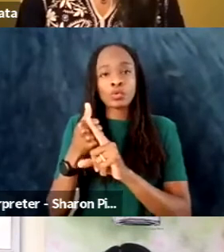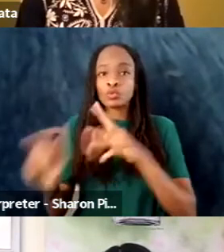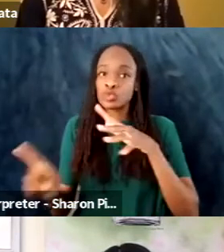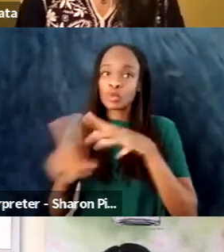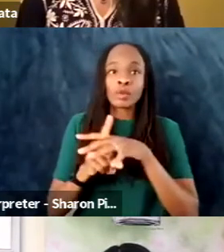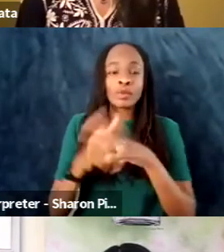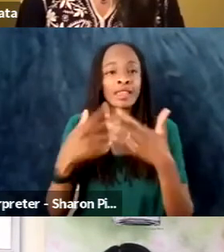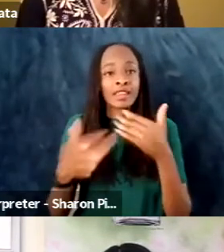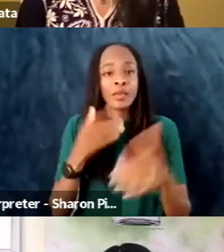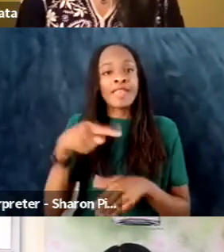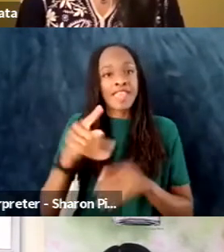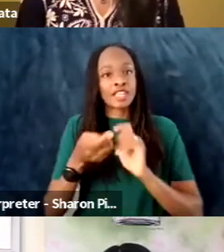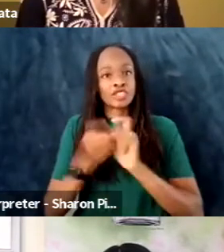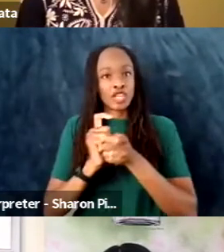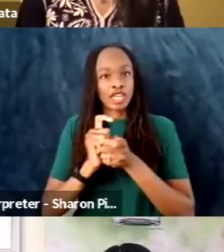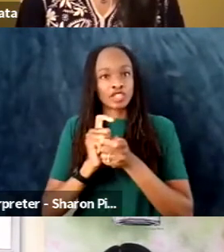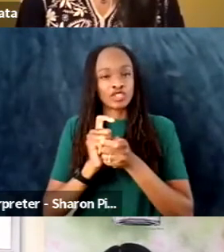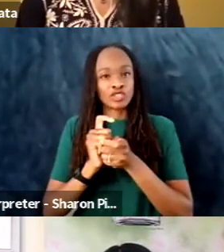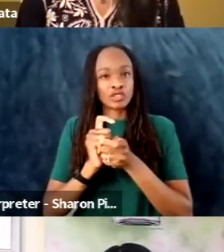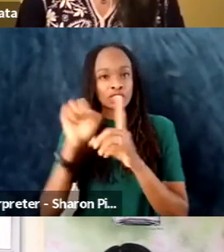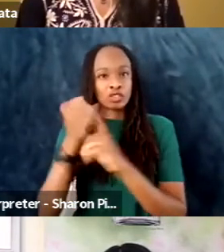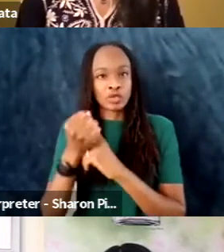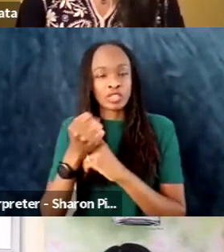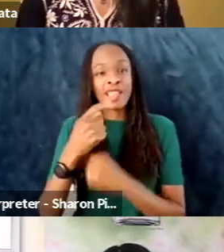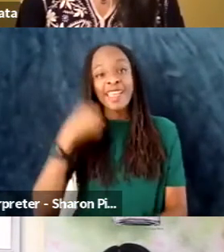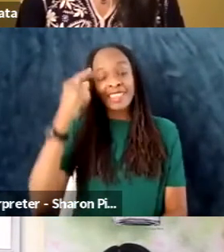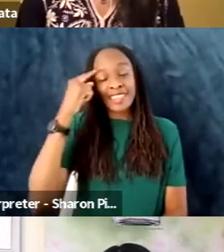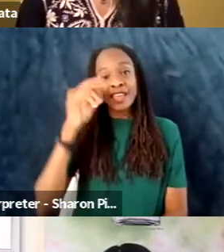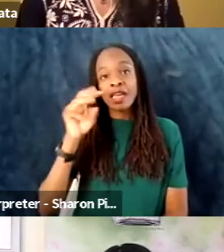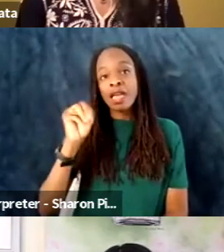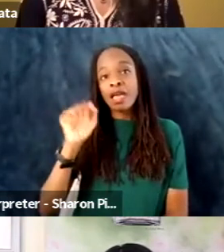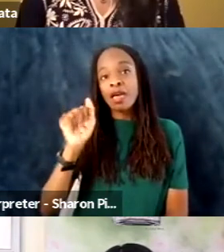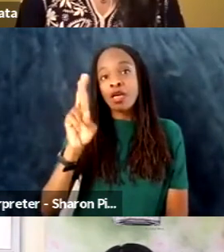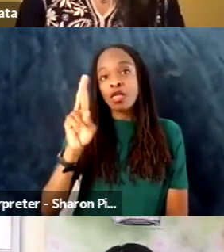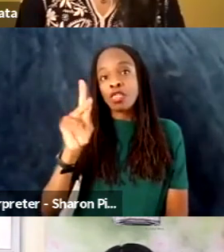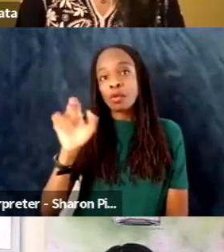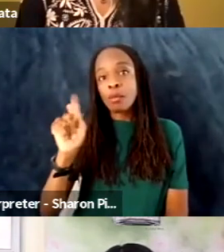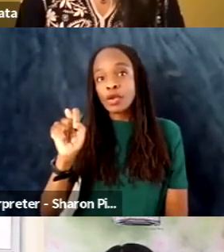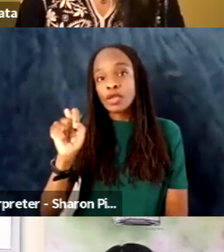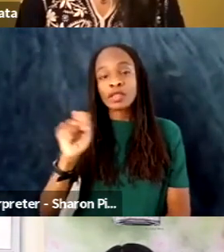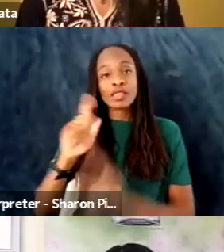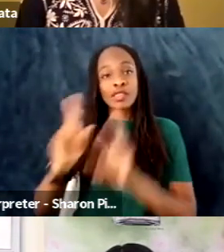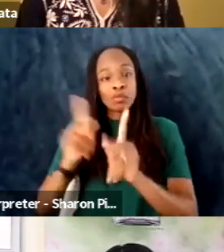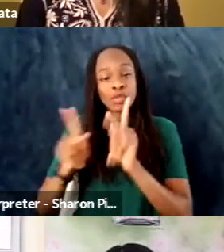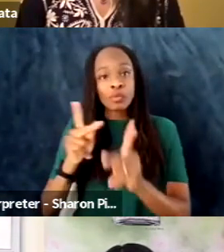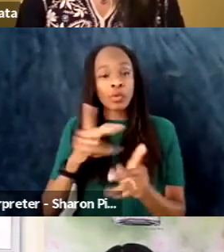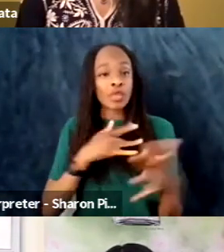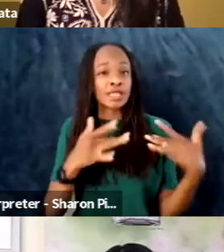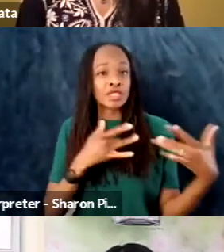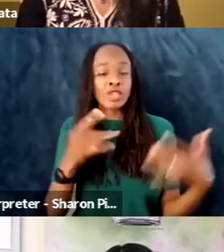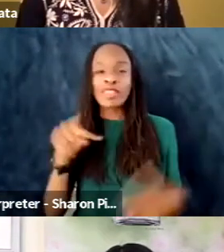scenario. I think the market or the people concerned were not ready